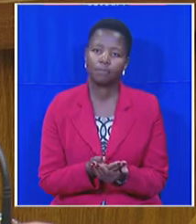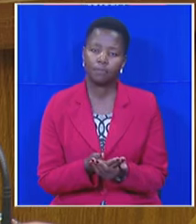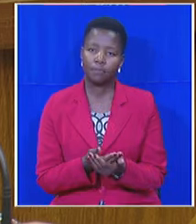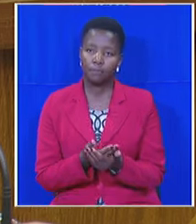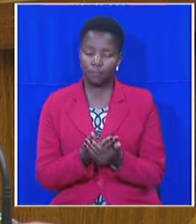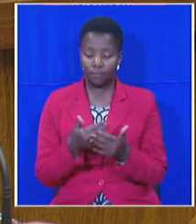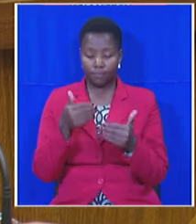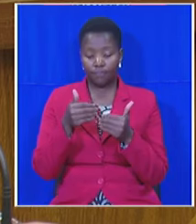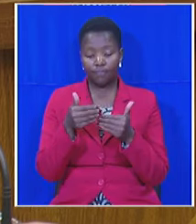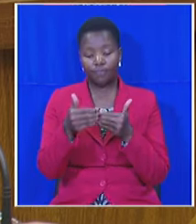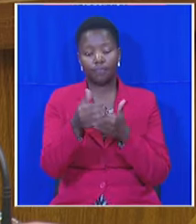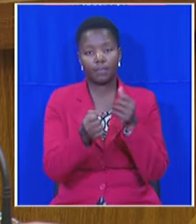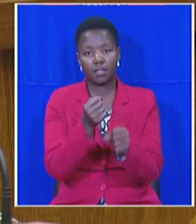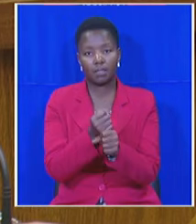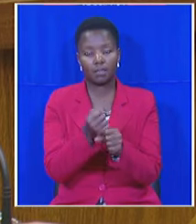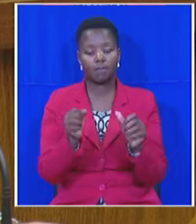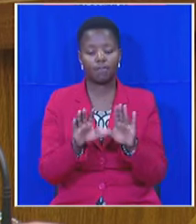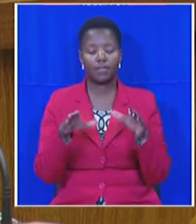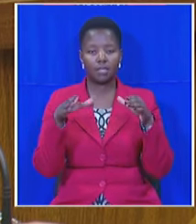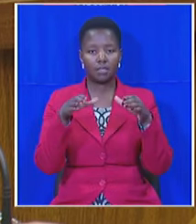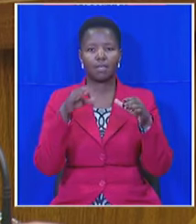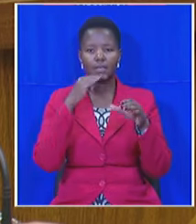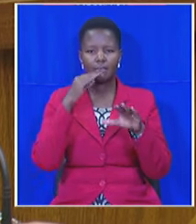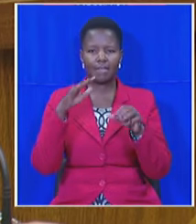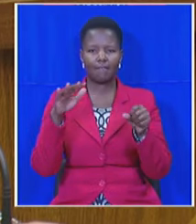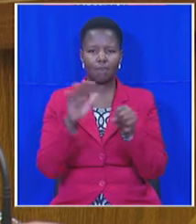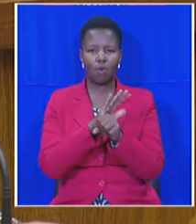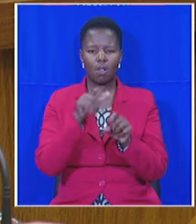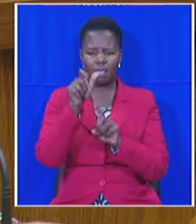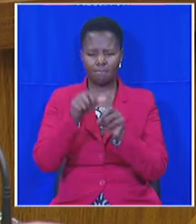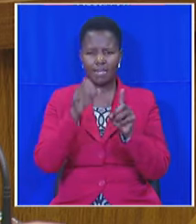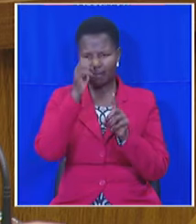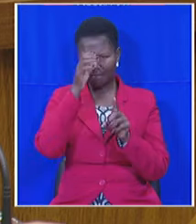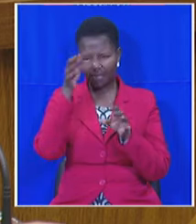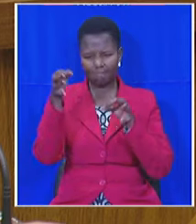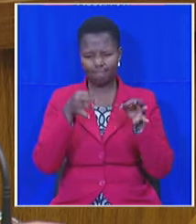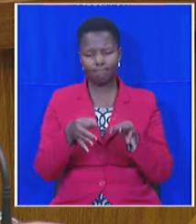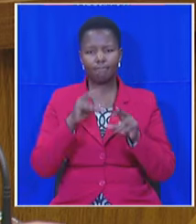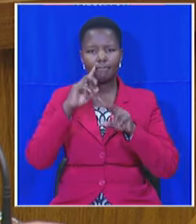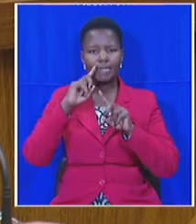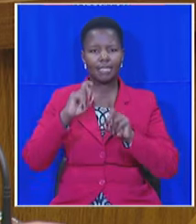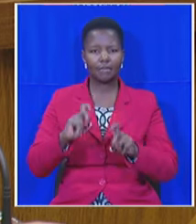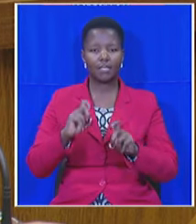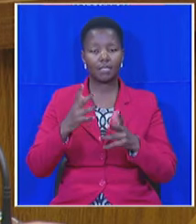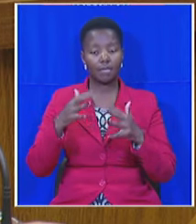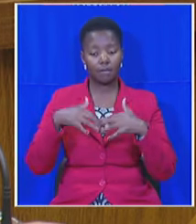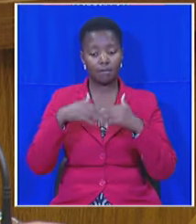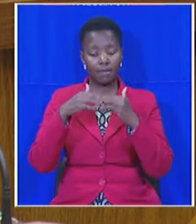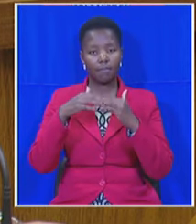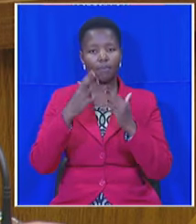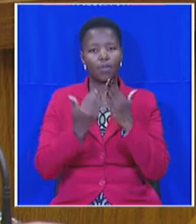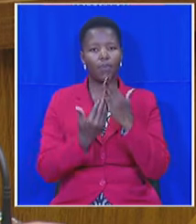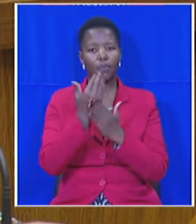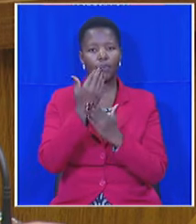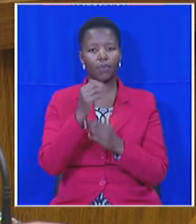medium term, the Directorate will further strengthen its investigative capacity through the newly established National Specialised Investigative